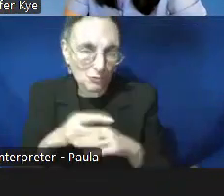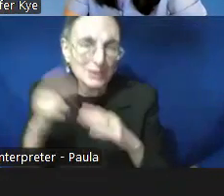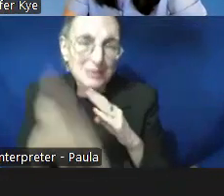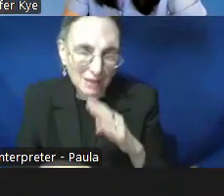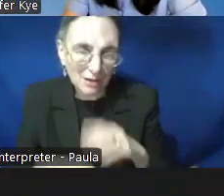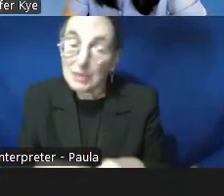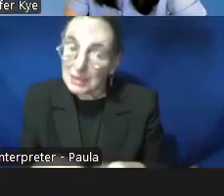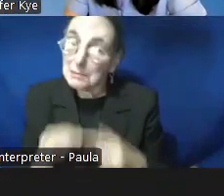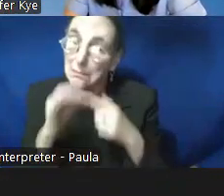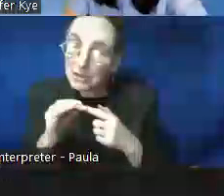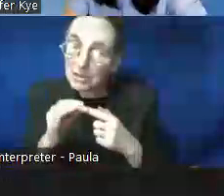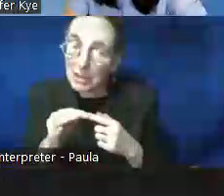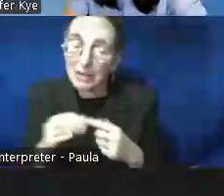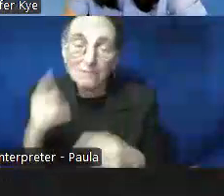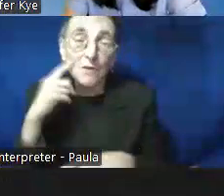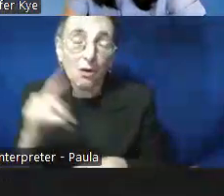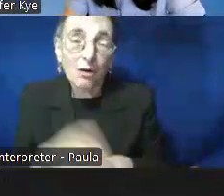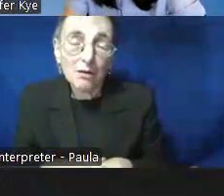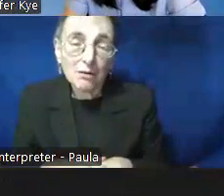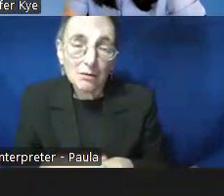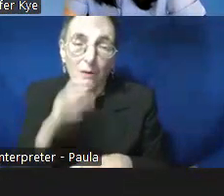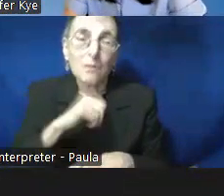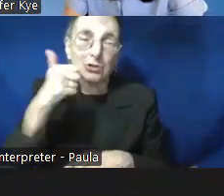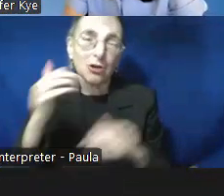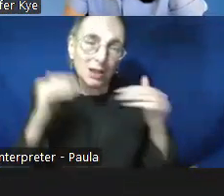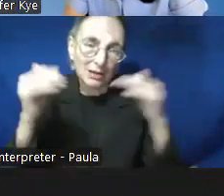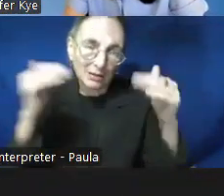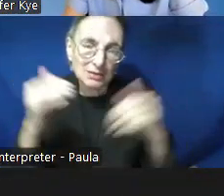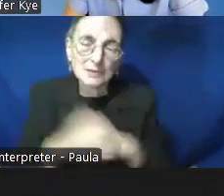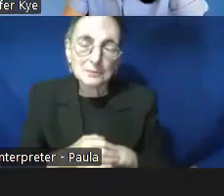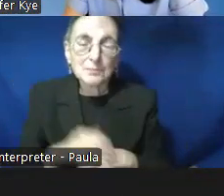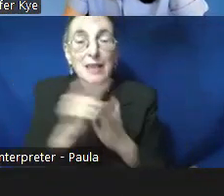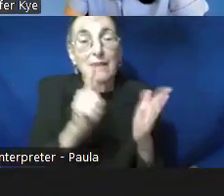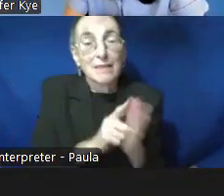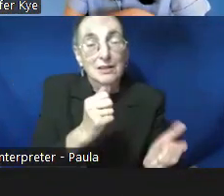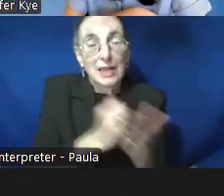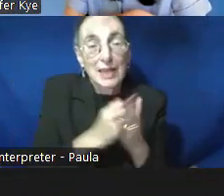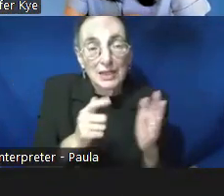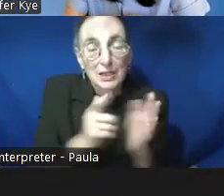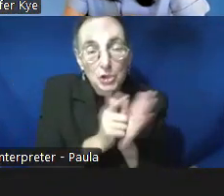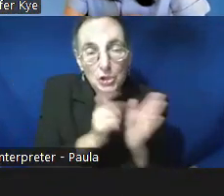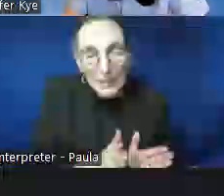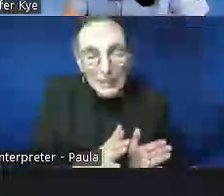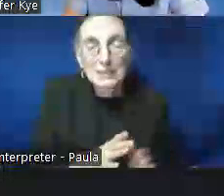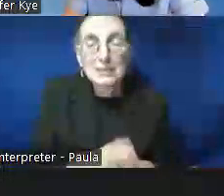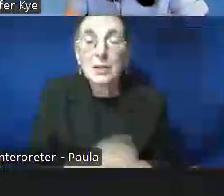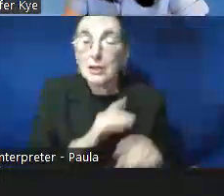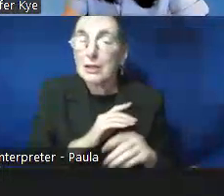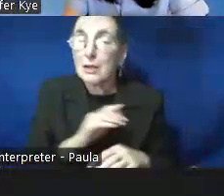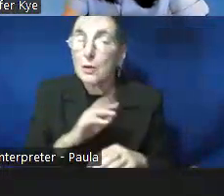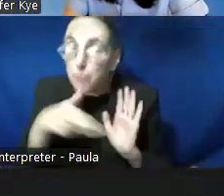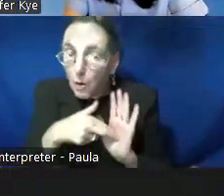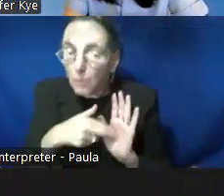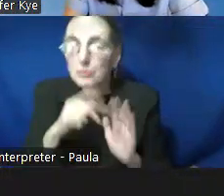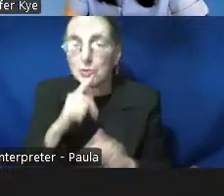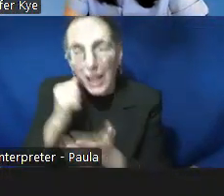also the legal aid attorney's role is really to help the client with the immediate housing problem